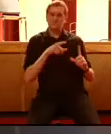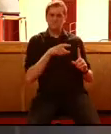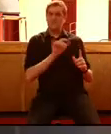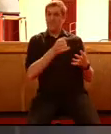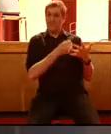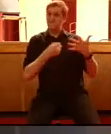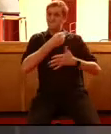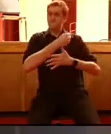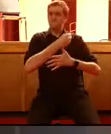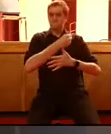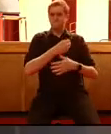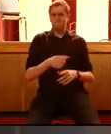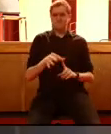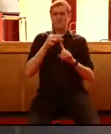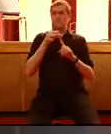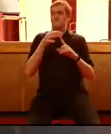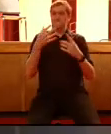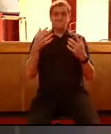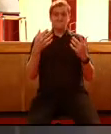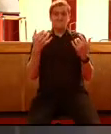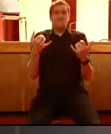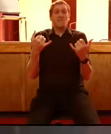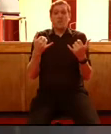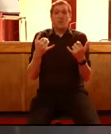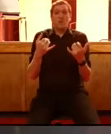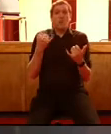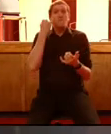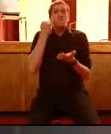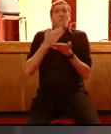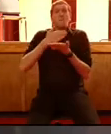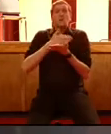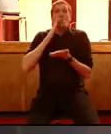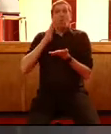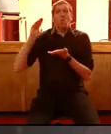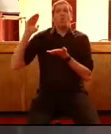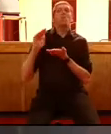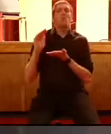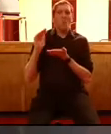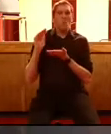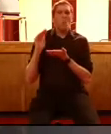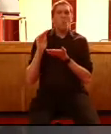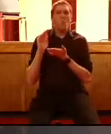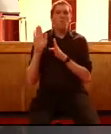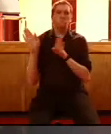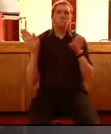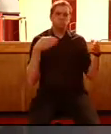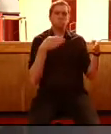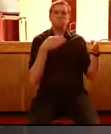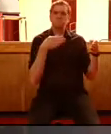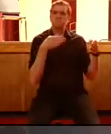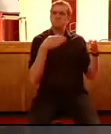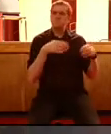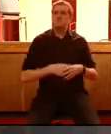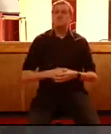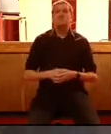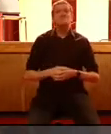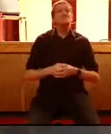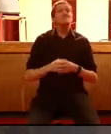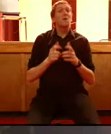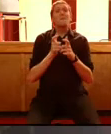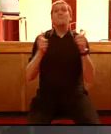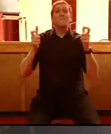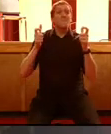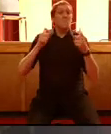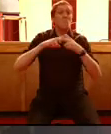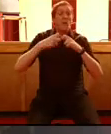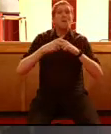time when the budget is going to be lower. I think the biggest issue is going to be trying to get our students